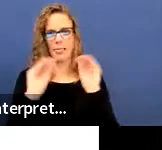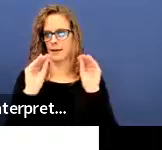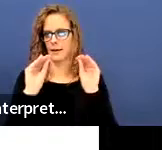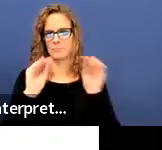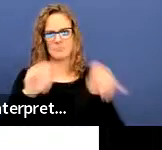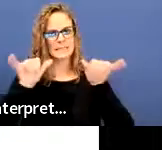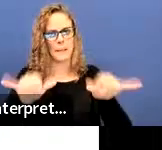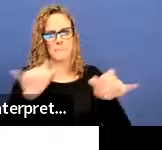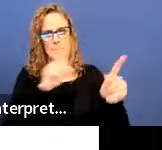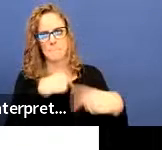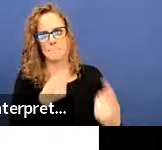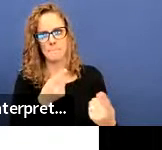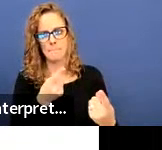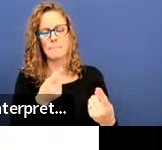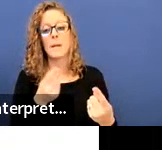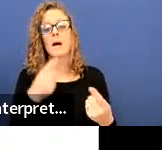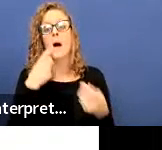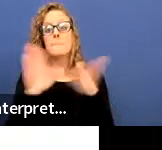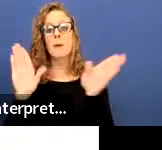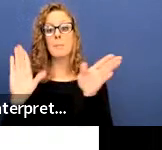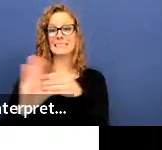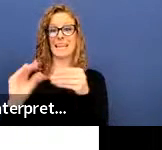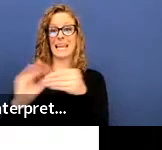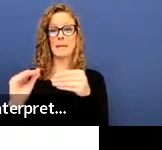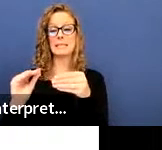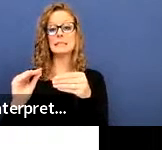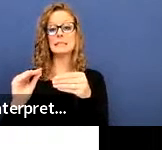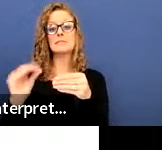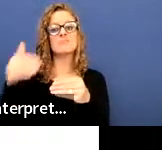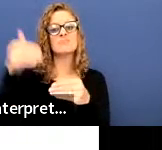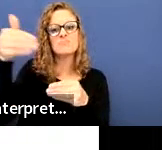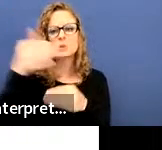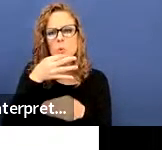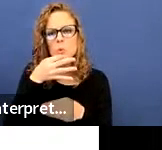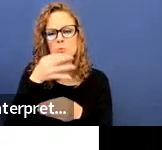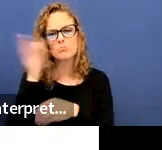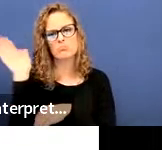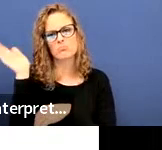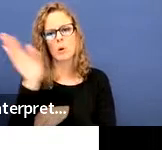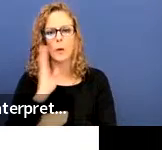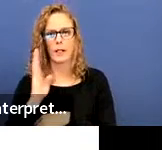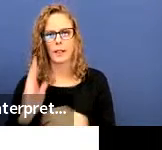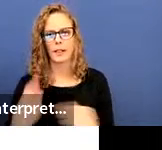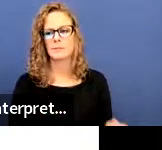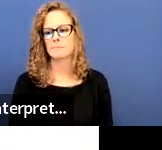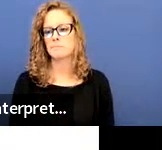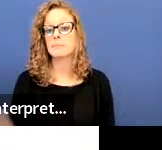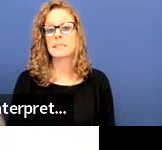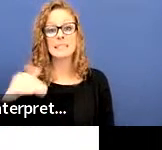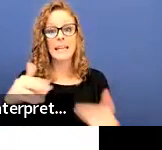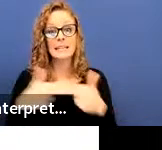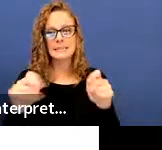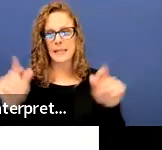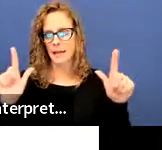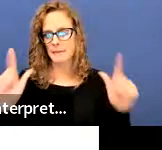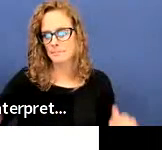will hope to make a public statement relatively soon about this. Next slide, please.